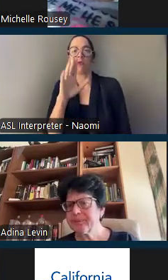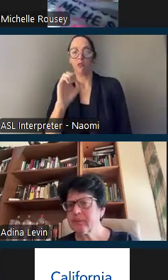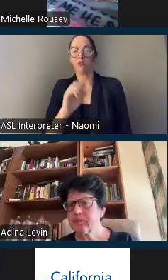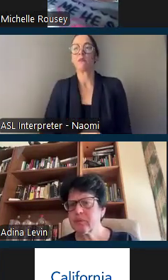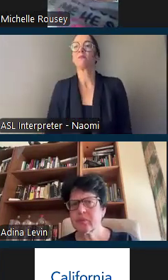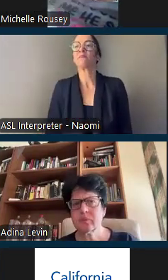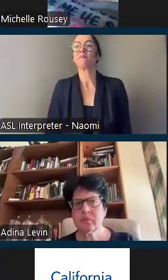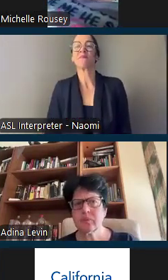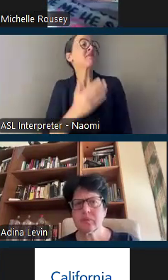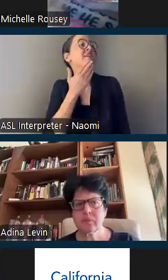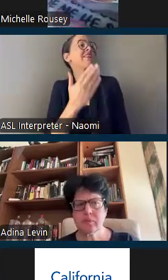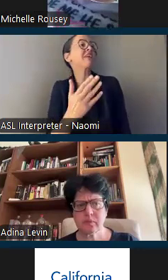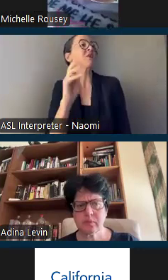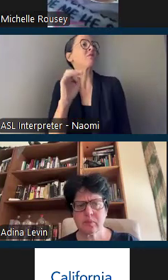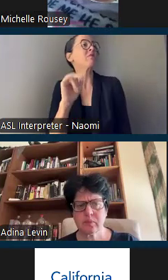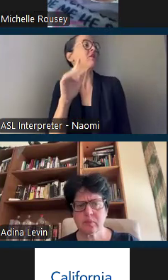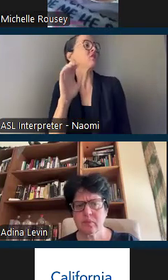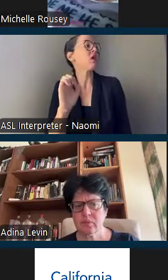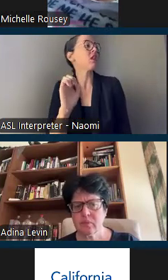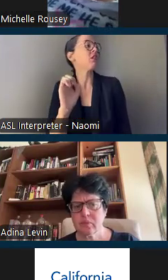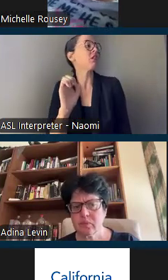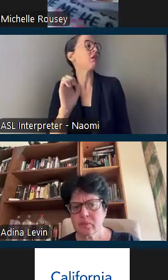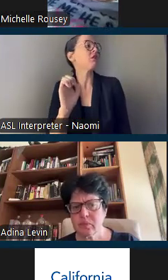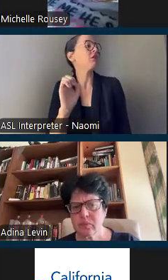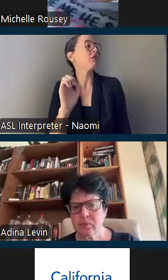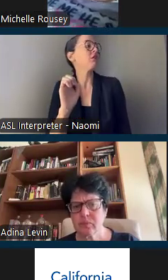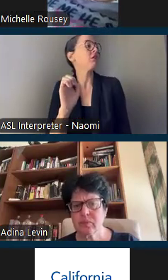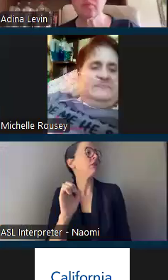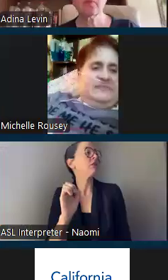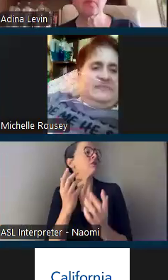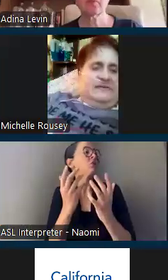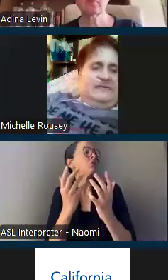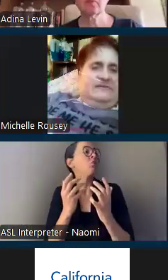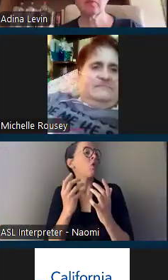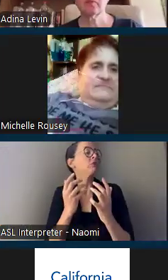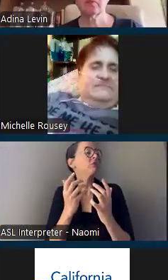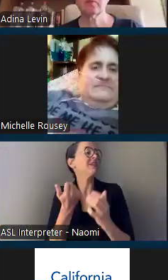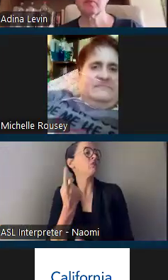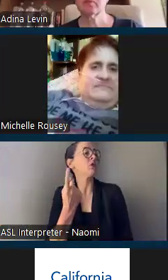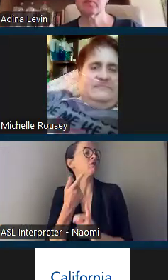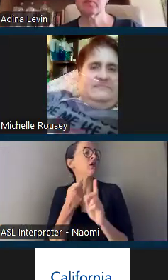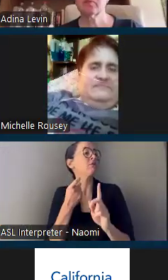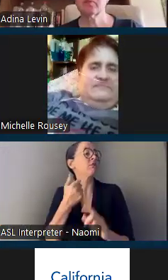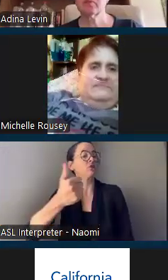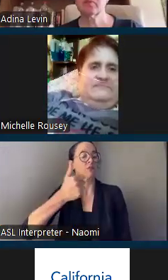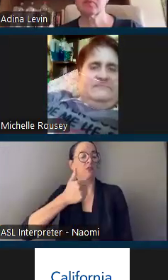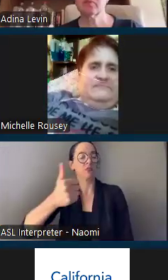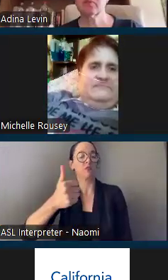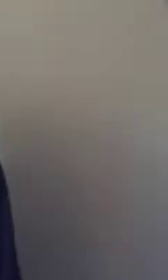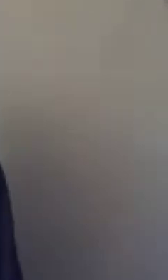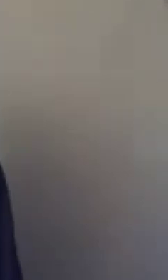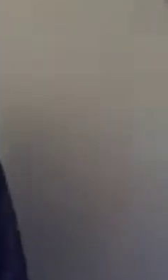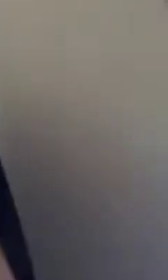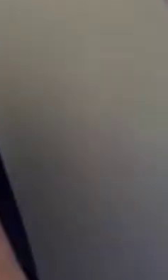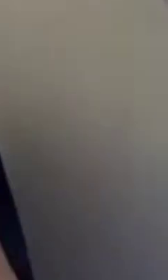Thanks, Ms. Sheldon. We want to have some of the rest of the transportation subcommittee members add